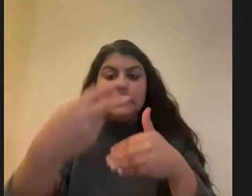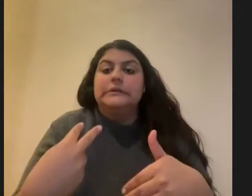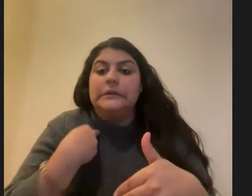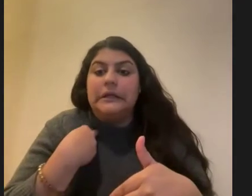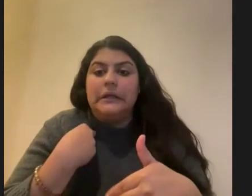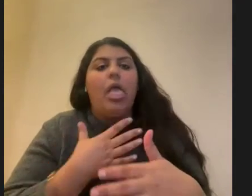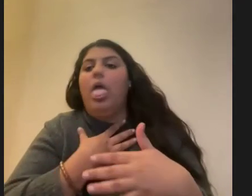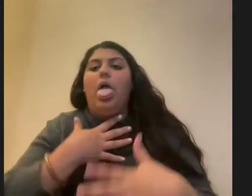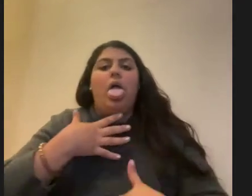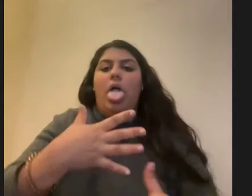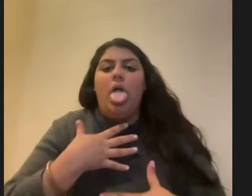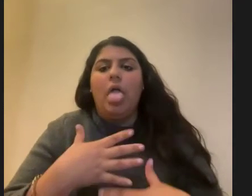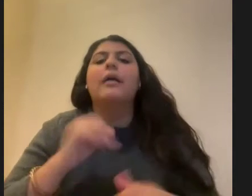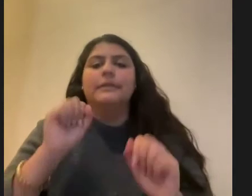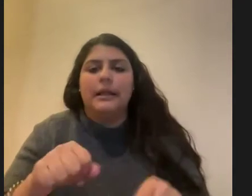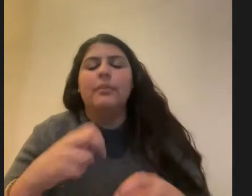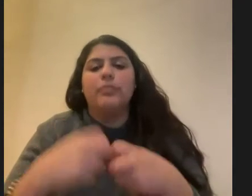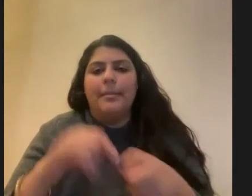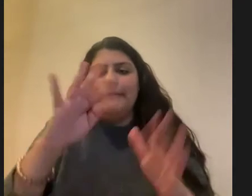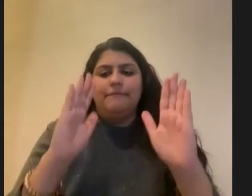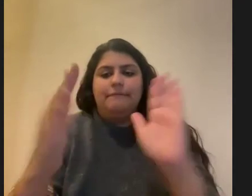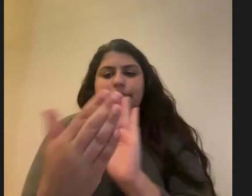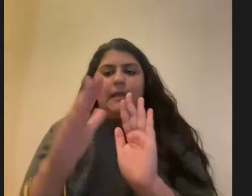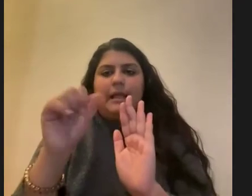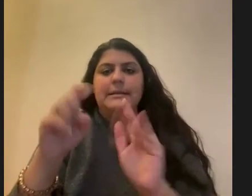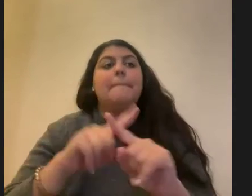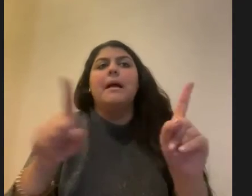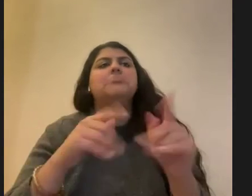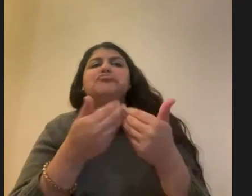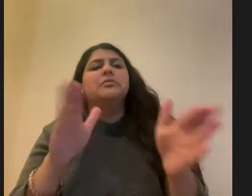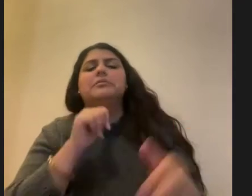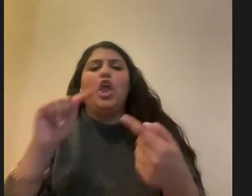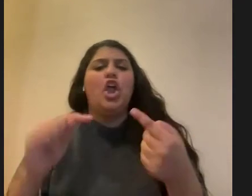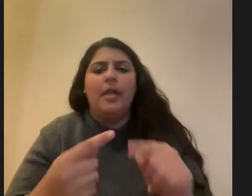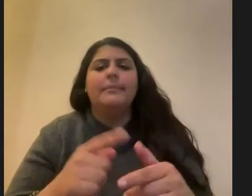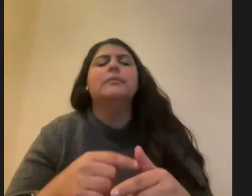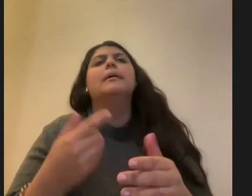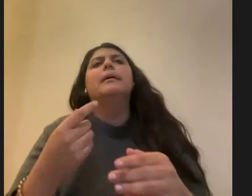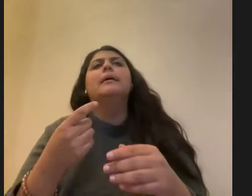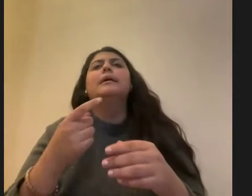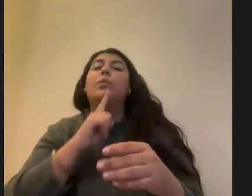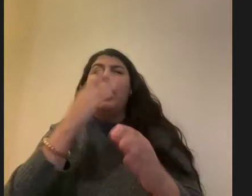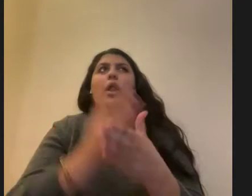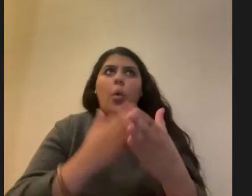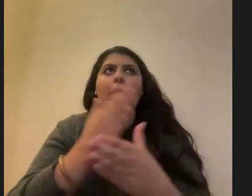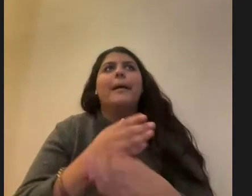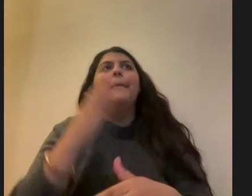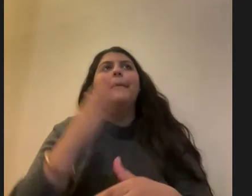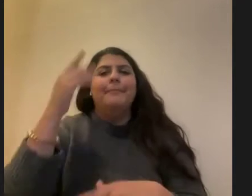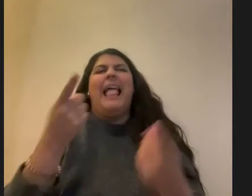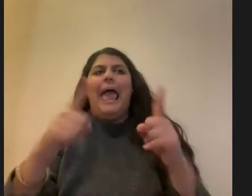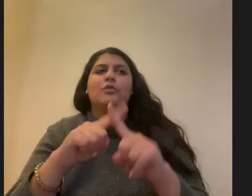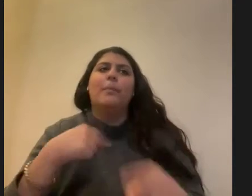suffocate. But in general, no, it doesn't harm you. It doesn't harm me. It's just really annoying. I've been inked on a few times.